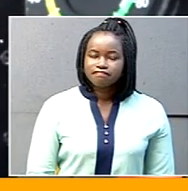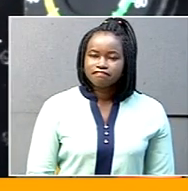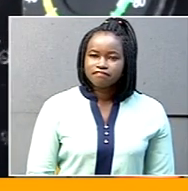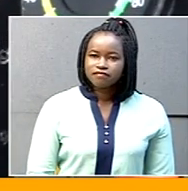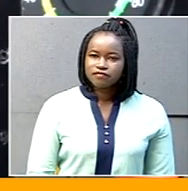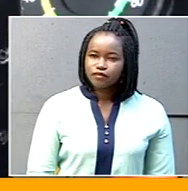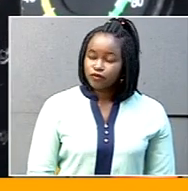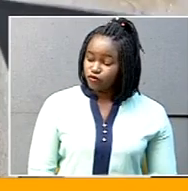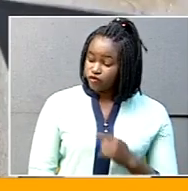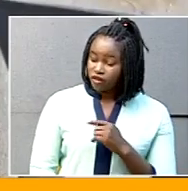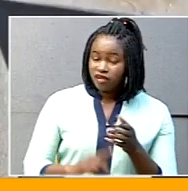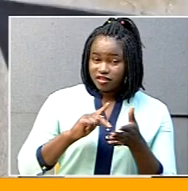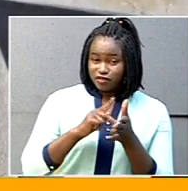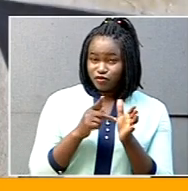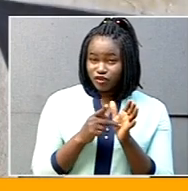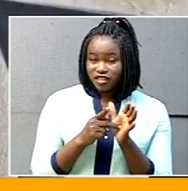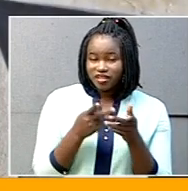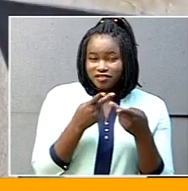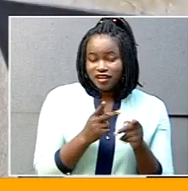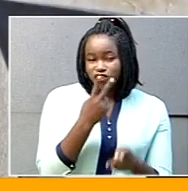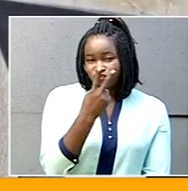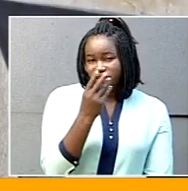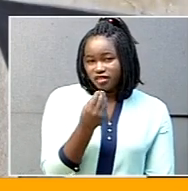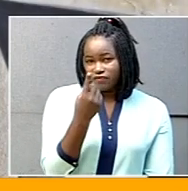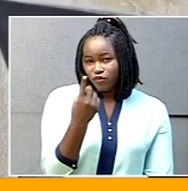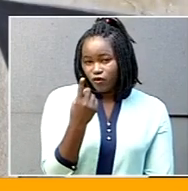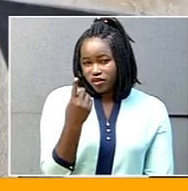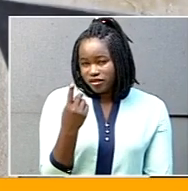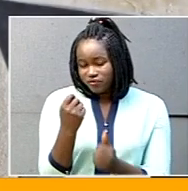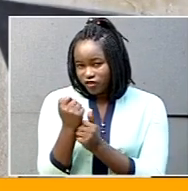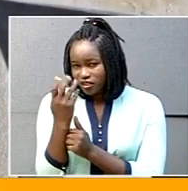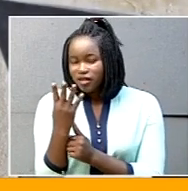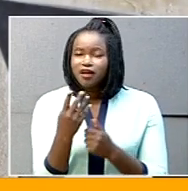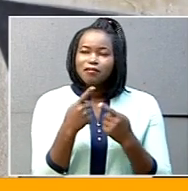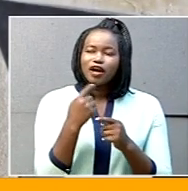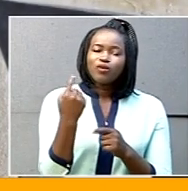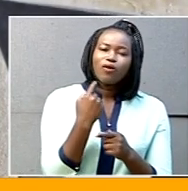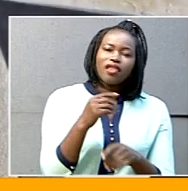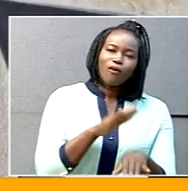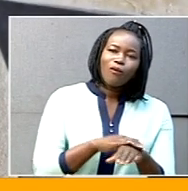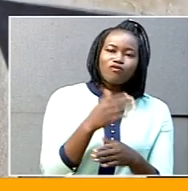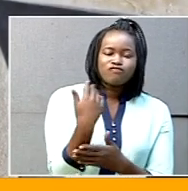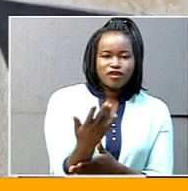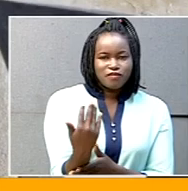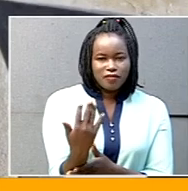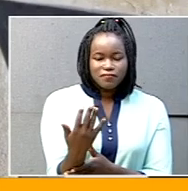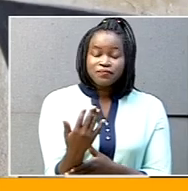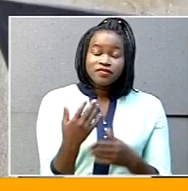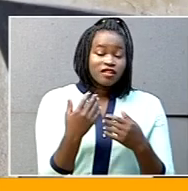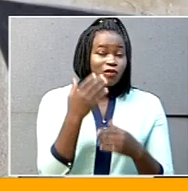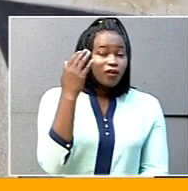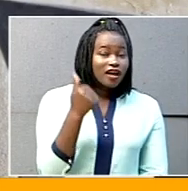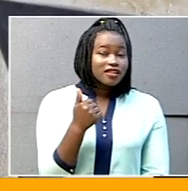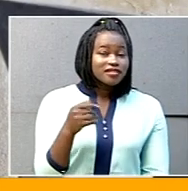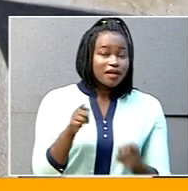like in 2014, but it was mainly the paperwork bit because before you start an aircraft, you must first do like